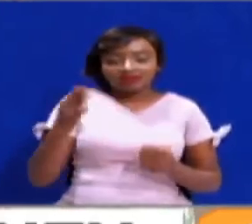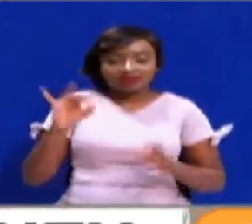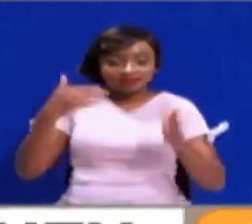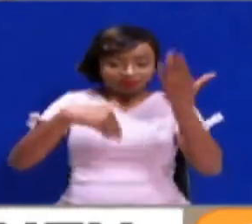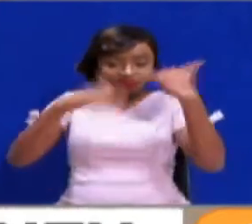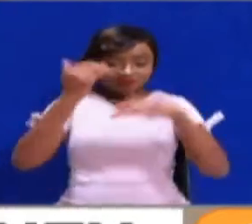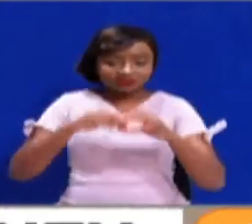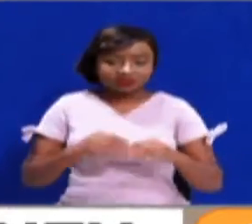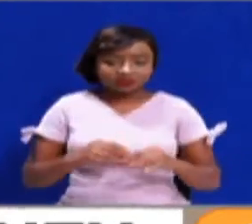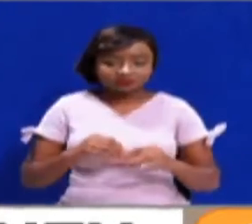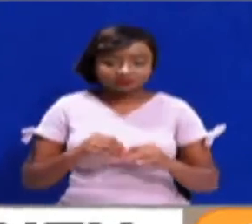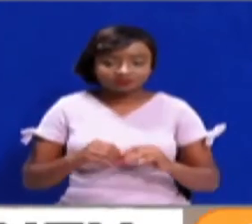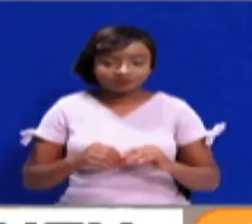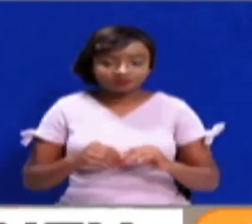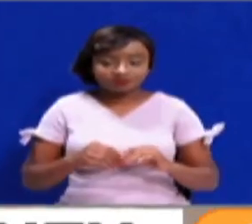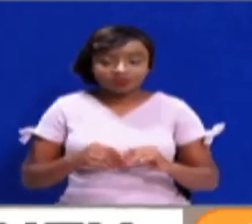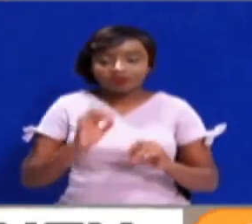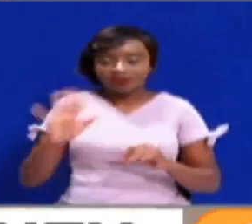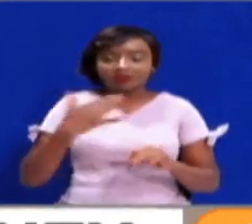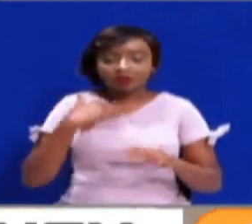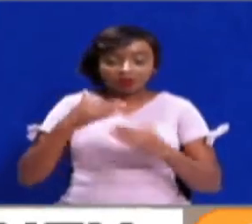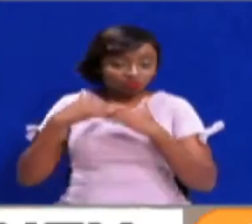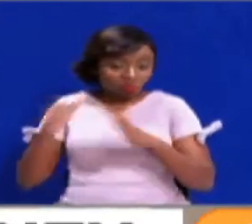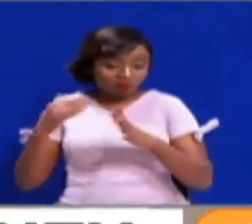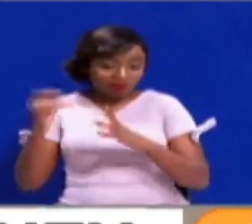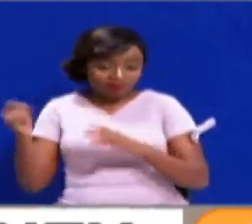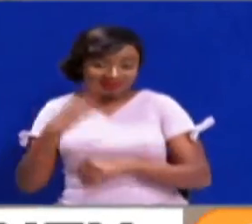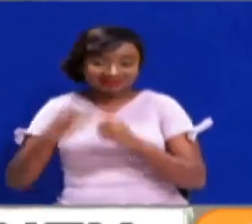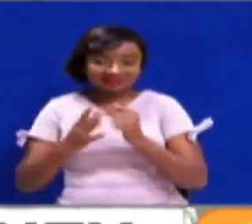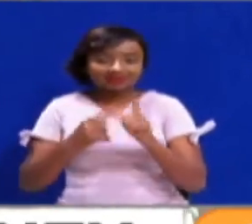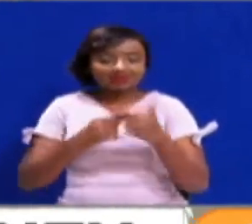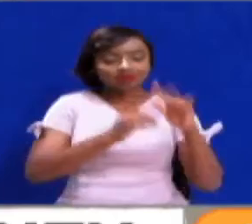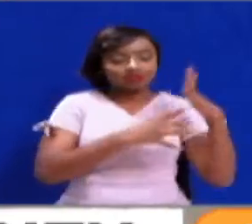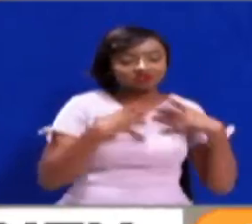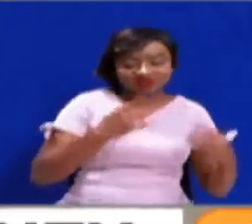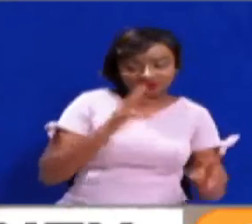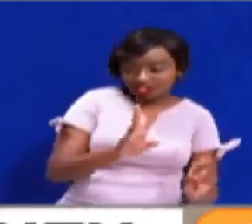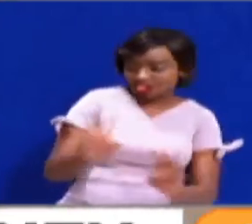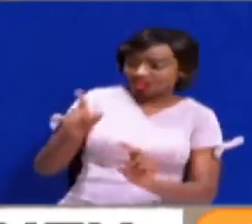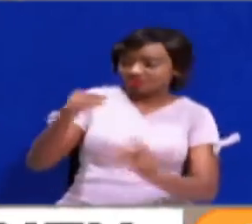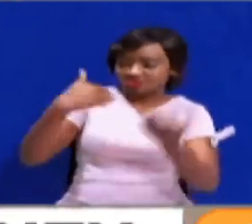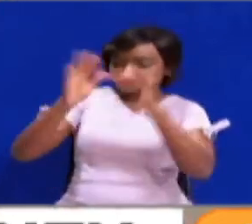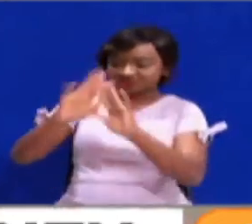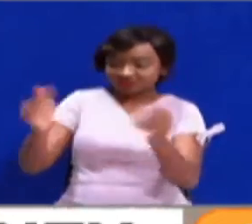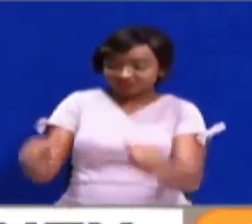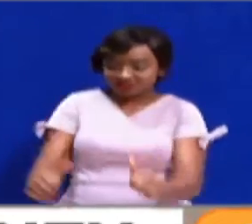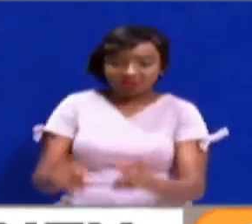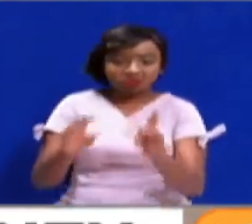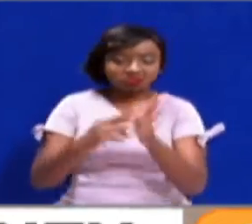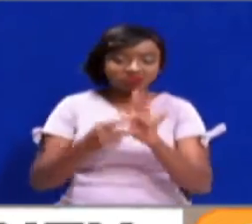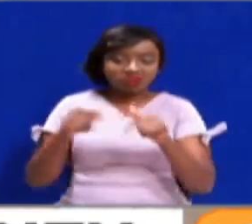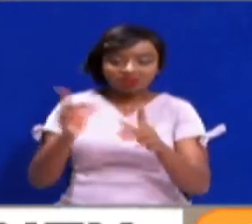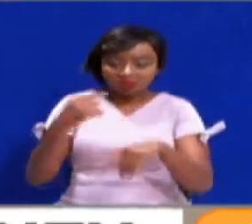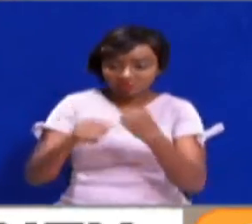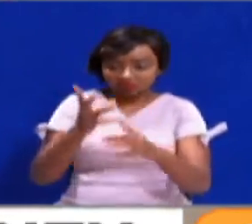has also become a big issue. Universities were to open in September. But then, of course, the minister said they're not prepared, so we're moving it. In the meantime, students should